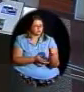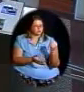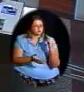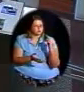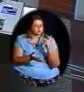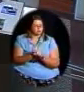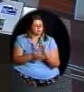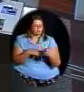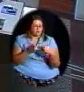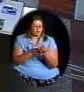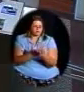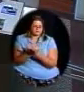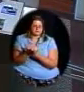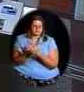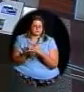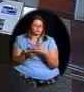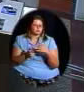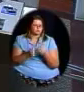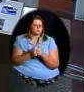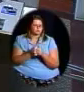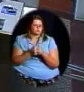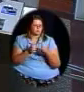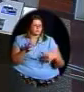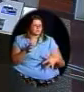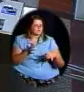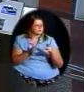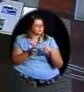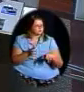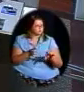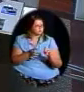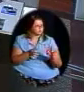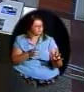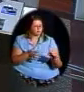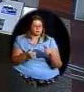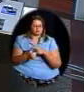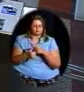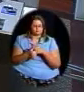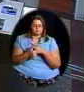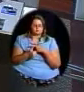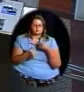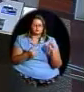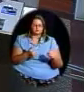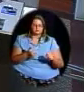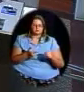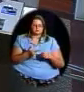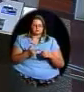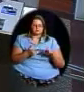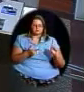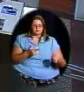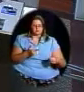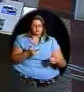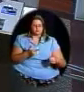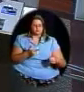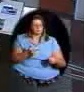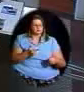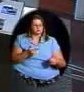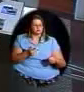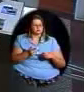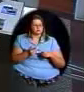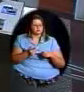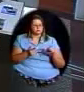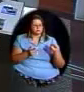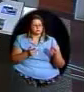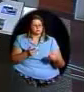listed, except for item 6.04. Mrs. Carpenter? Dr. Daniels? Yes. Mr. Parker? Yes.